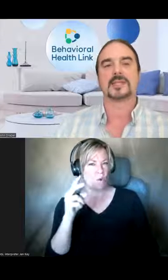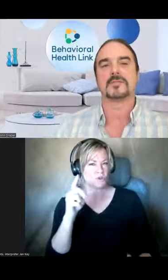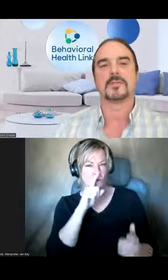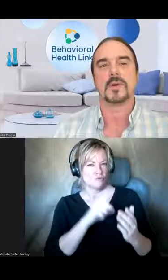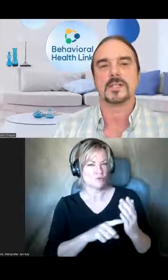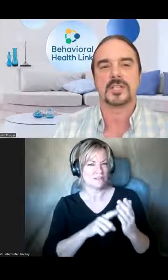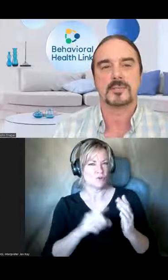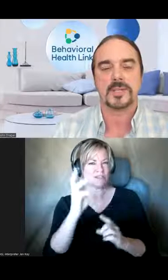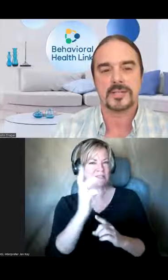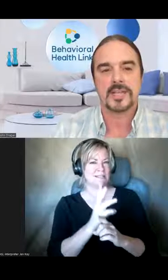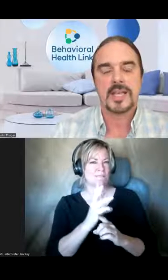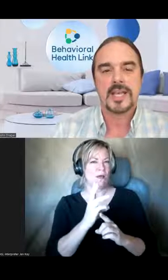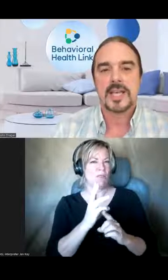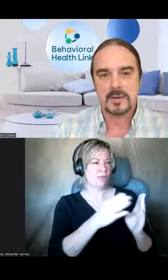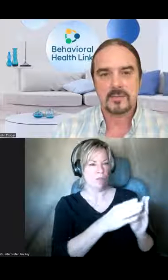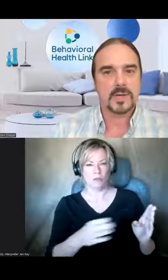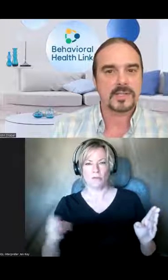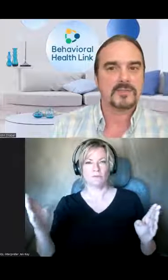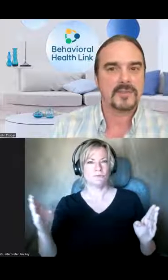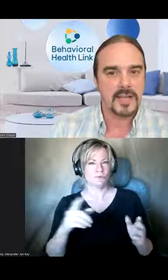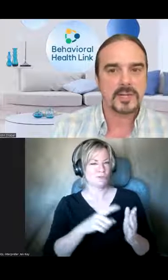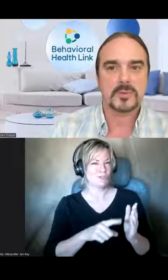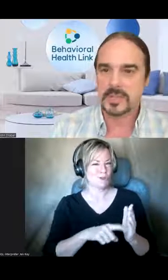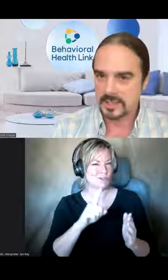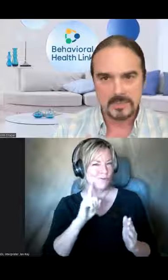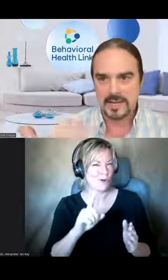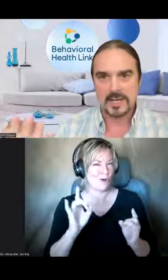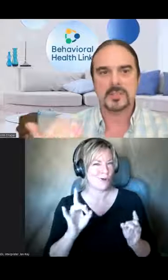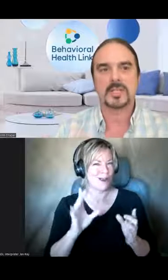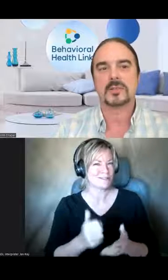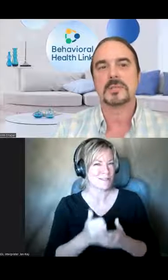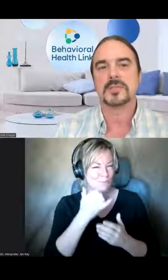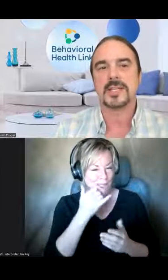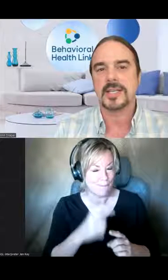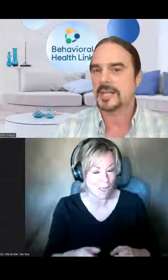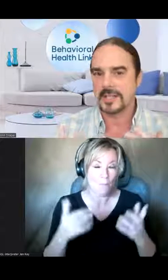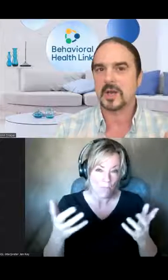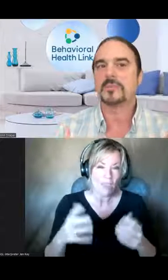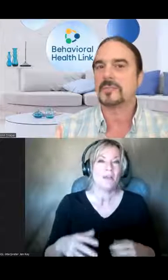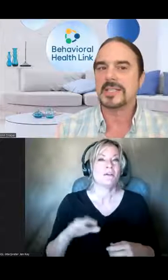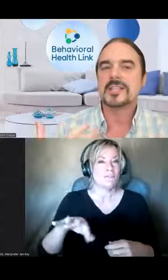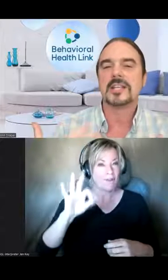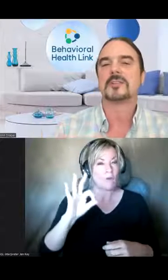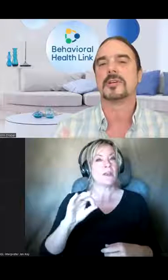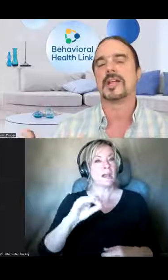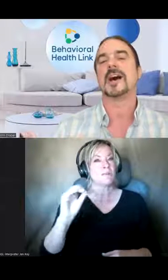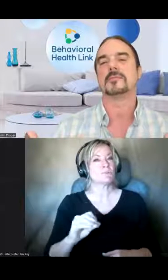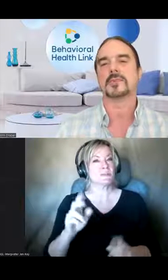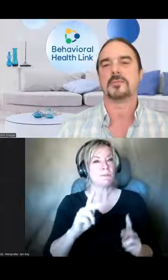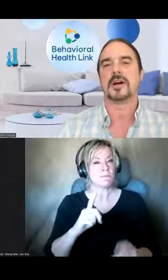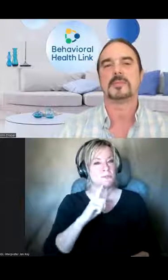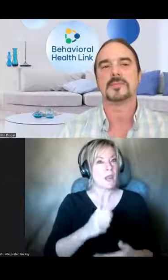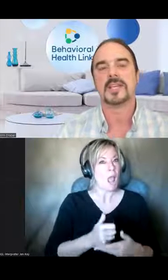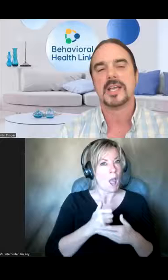the impact of crisis helplines. And what they found, interestingly, about 90% of the people said, yeah, it did help them at least a little or a